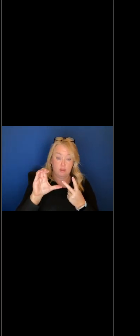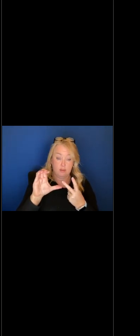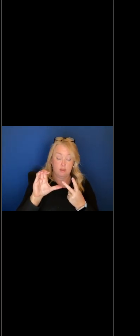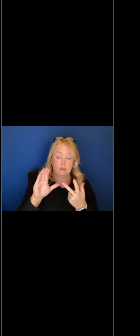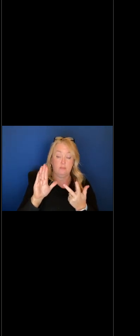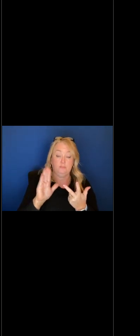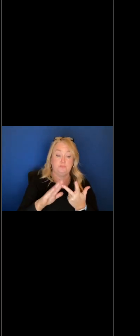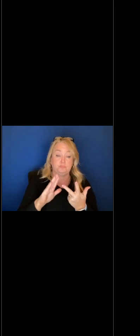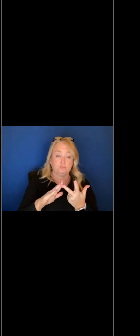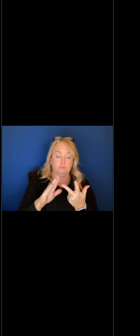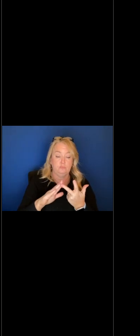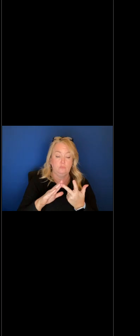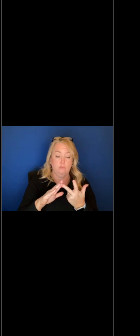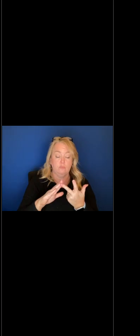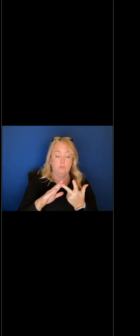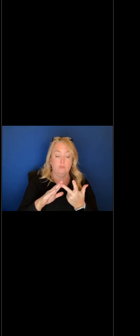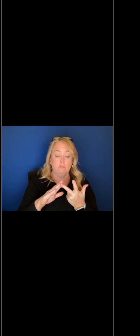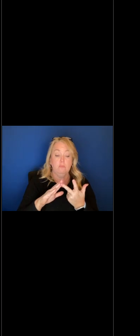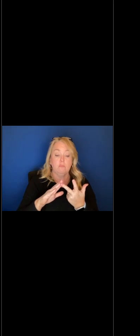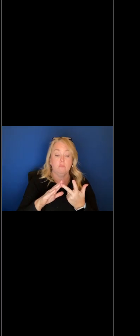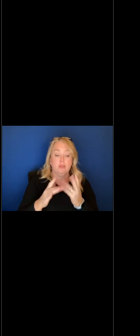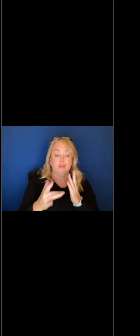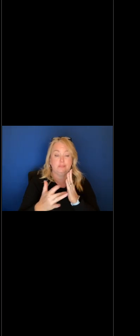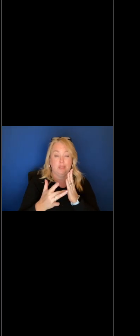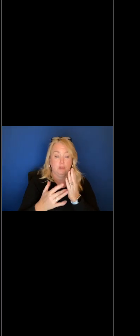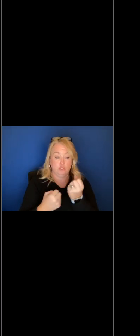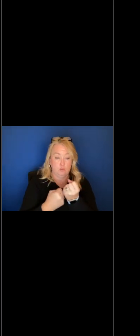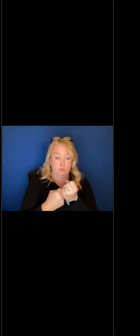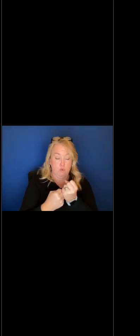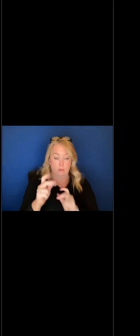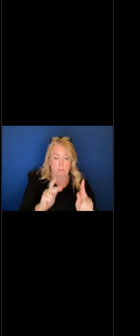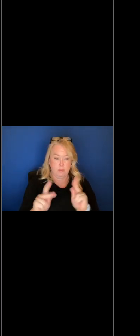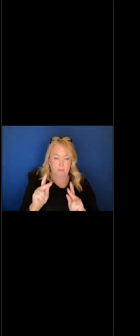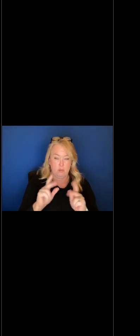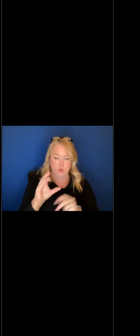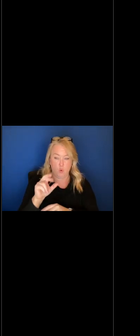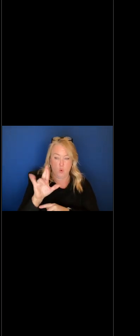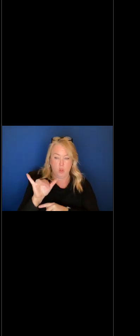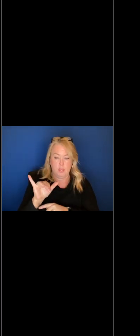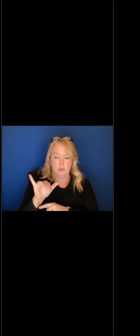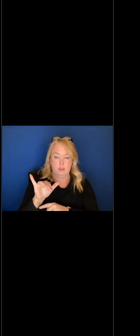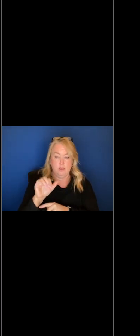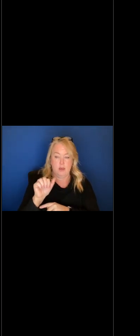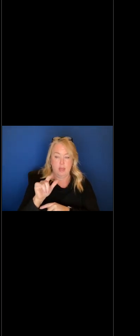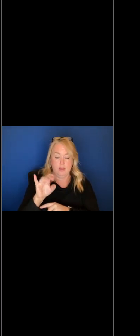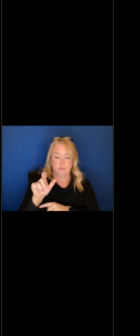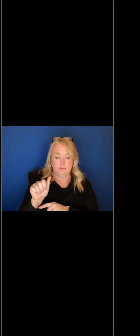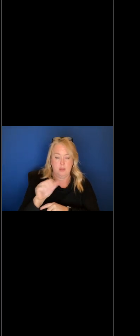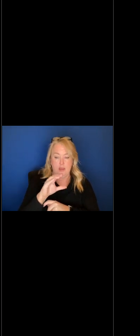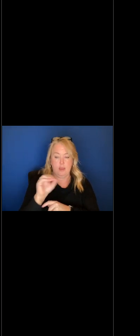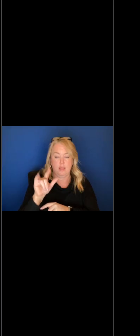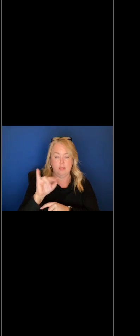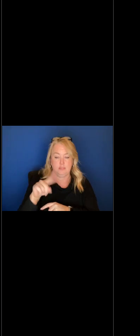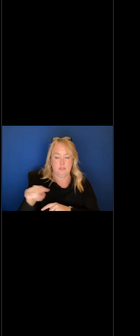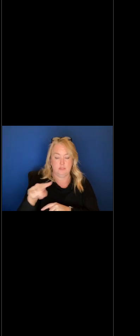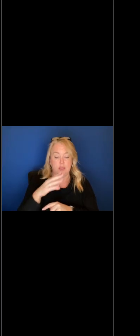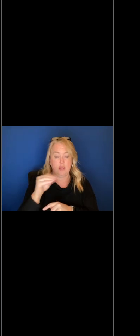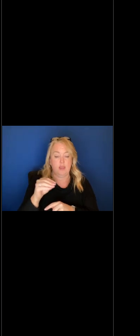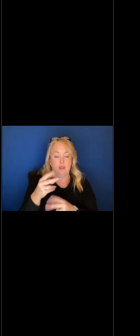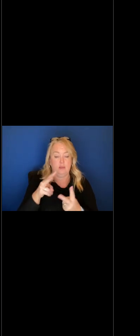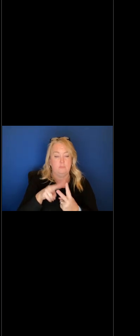subject matter expert, the technical support crew, Corey, Alexa, and Liz, and our ASL